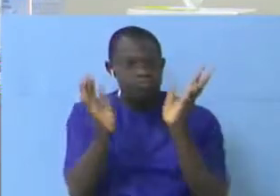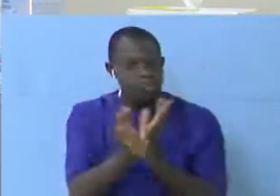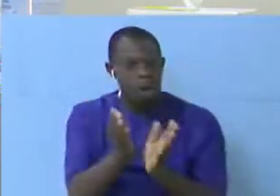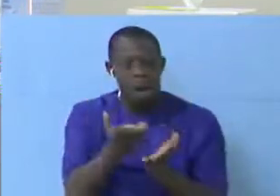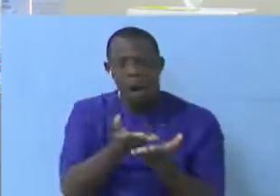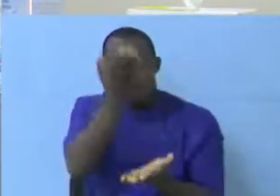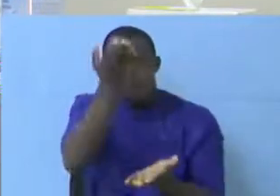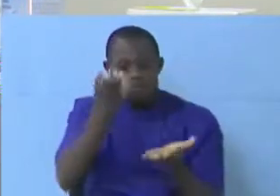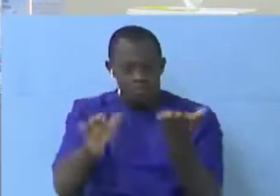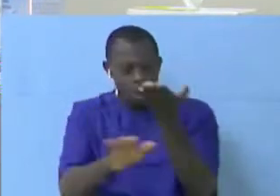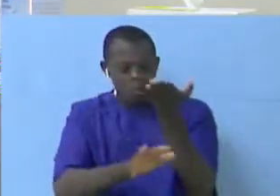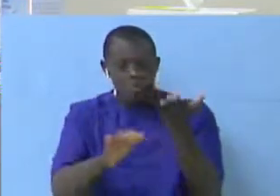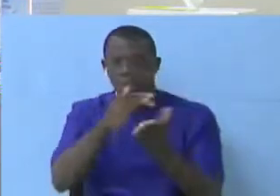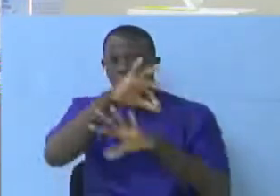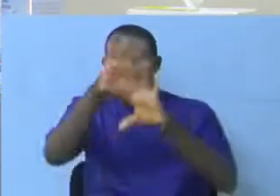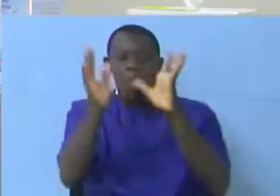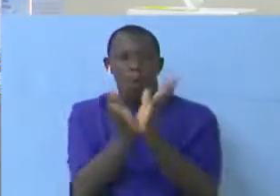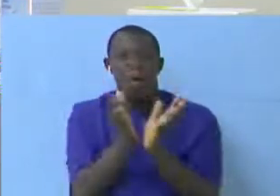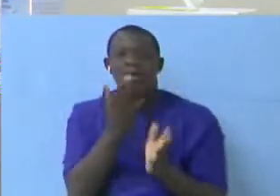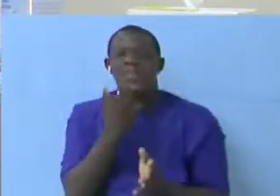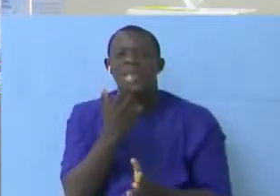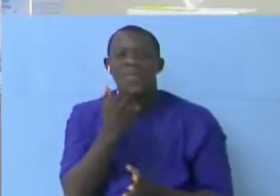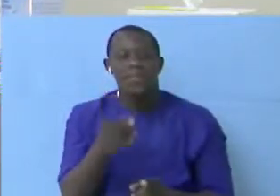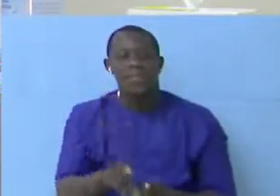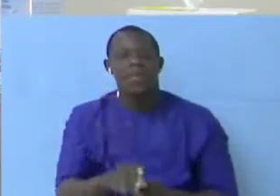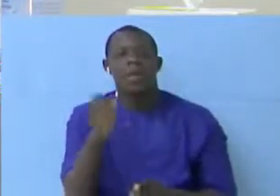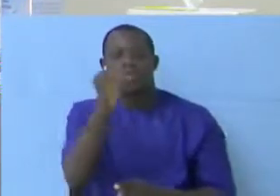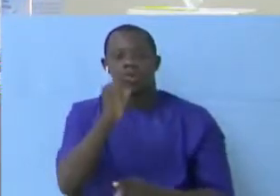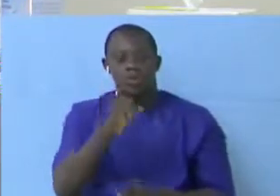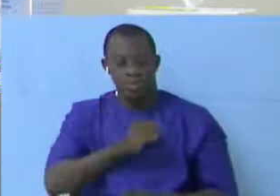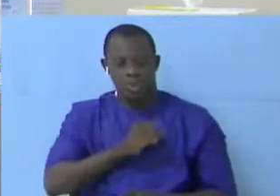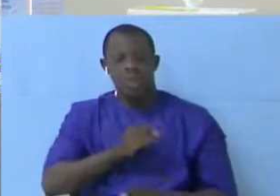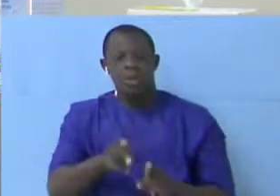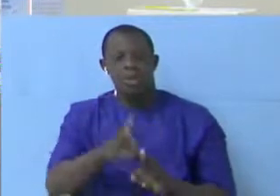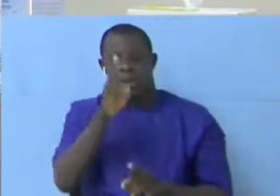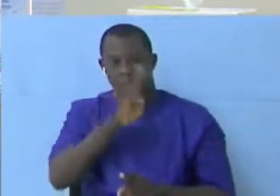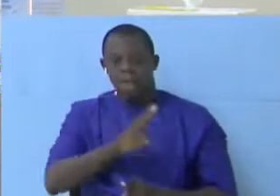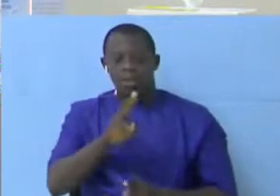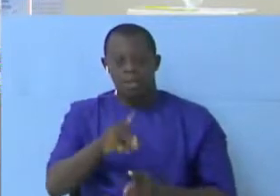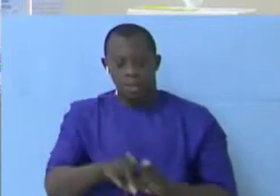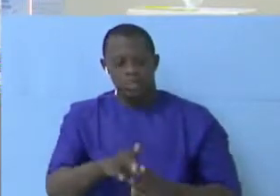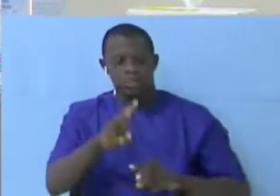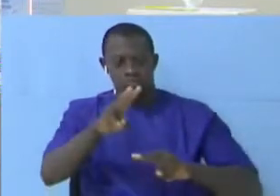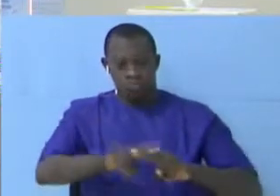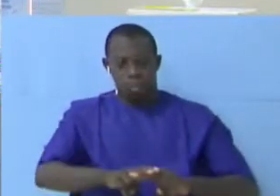Because he attempted to walk on because these people were sitting with legs like this. And